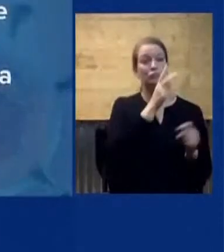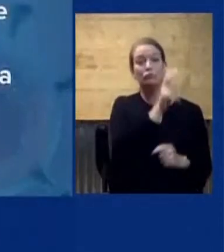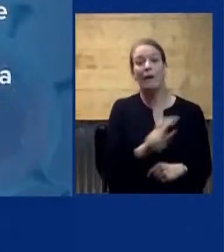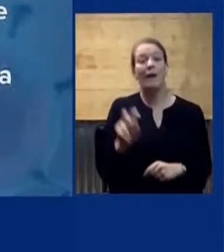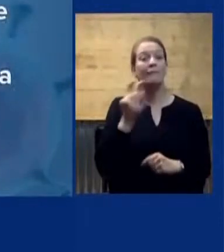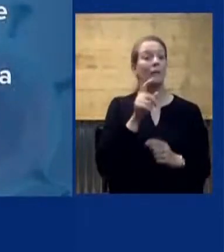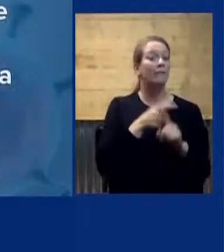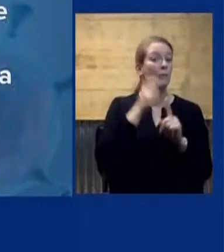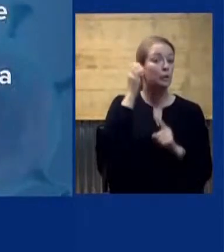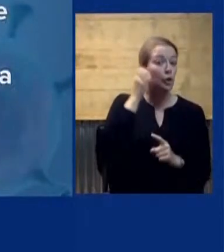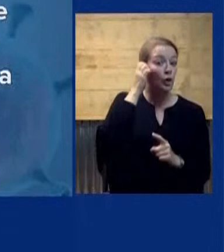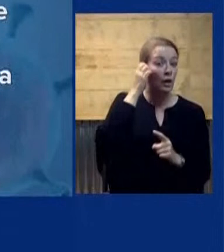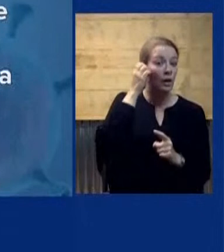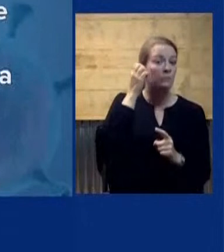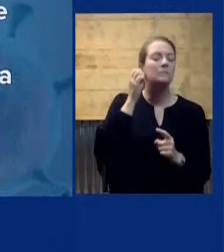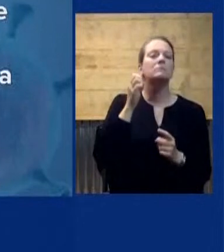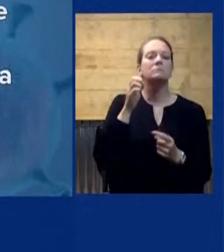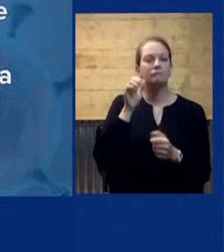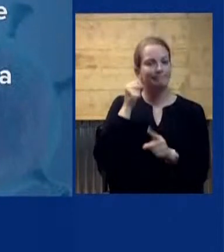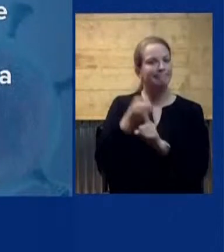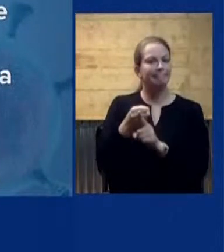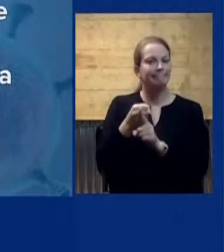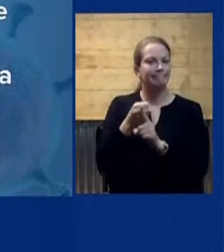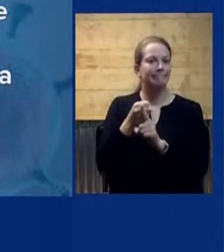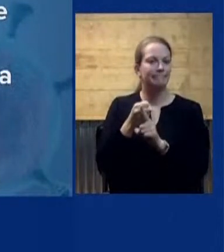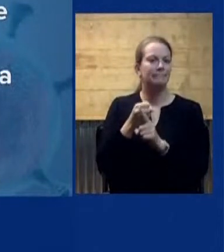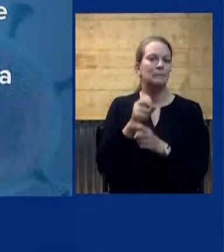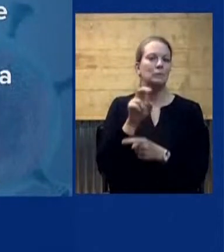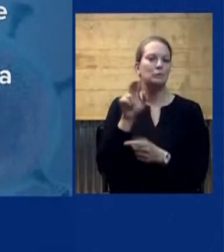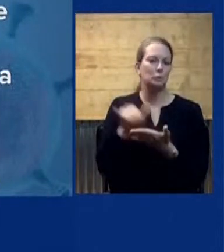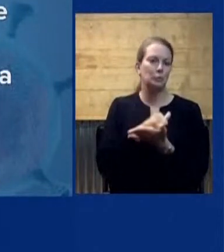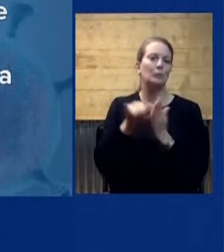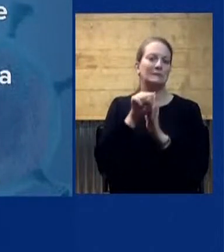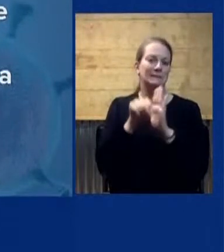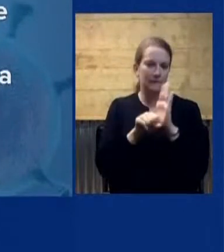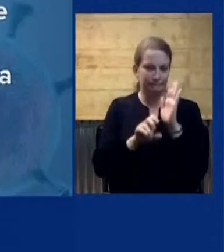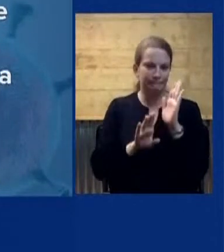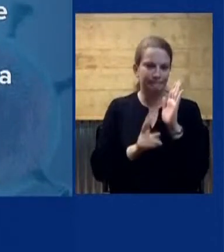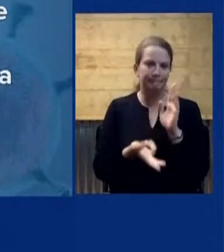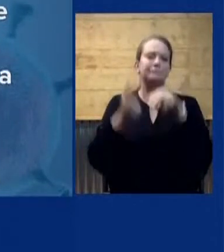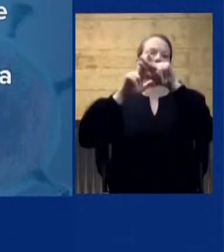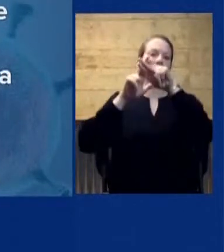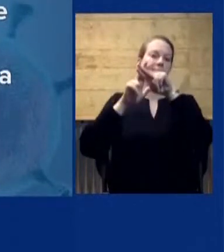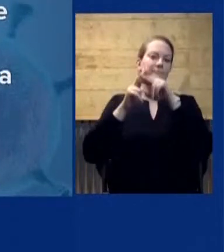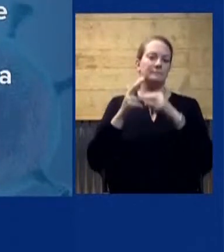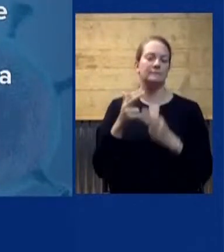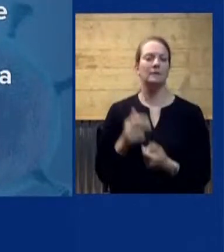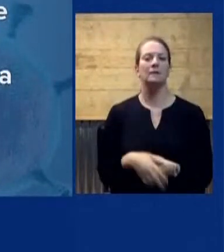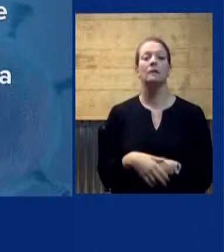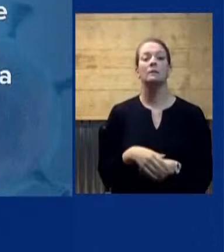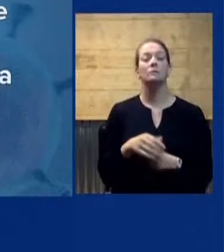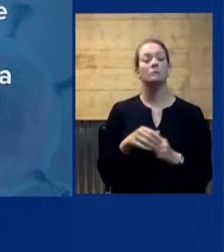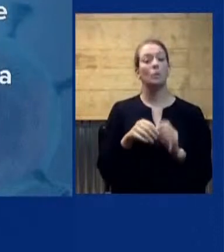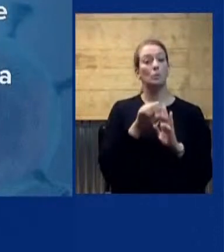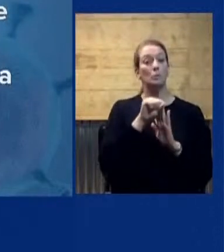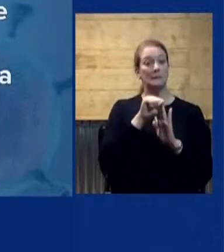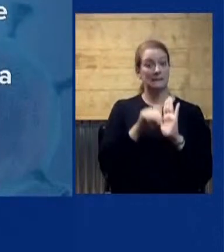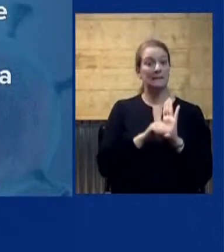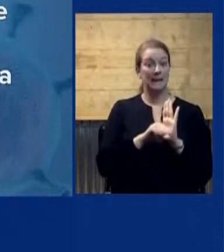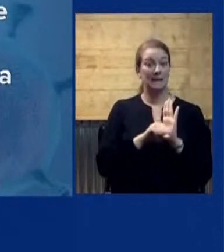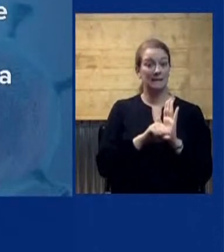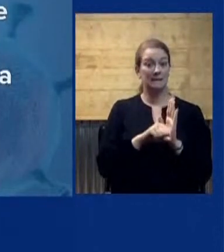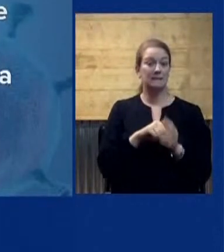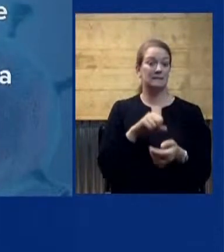had the spike that we had. We are expanding the list of states that are quarantined. New